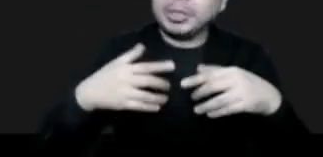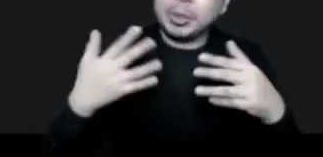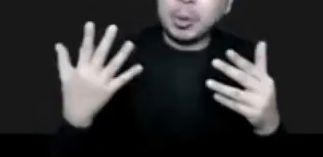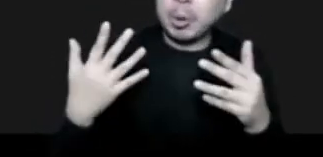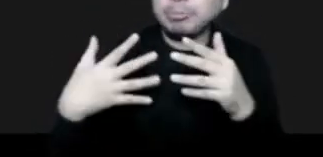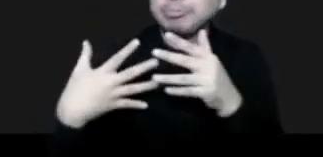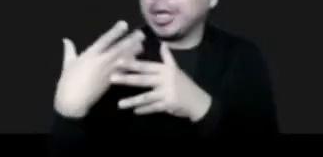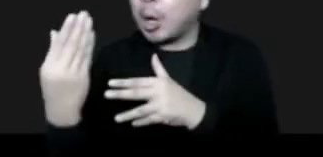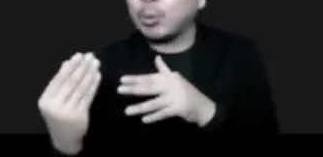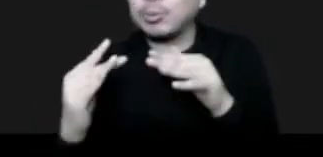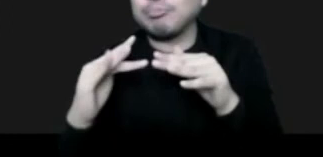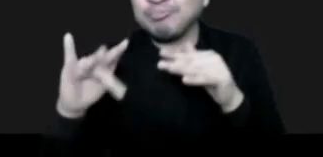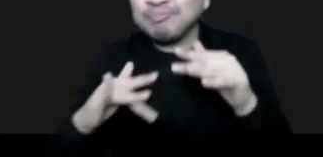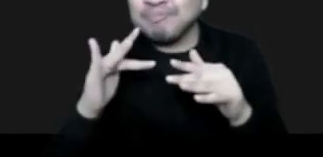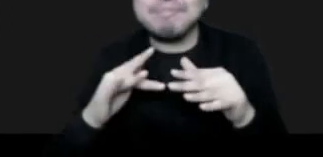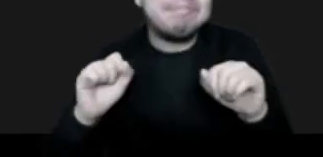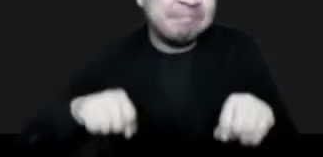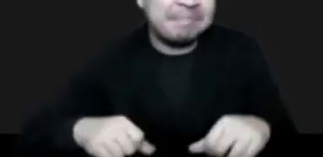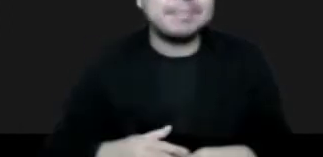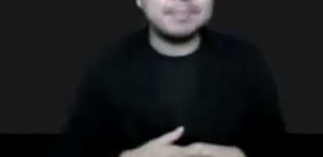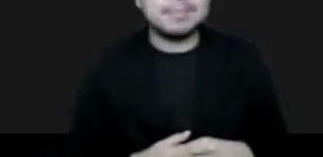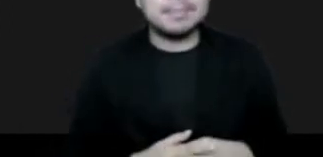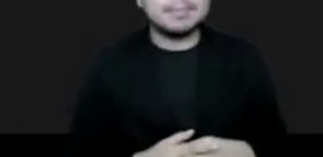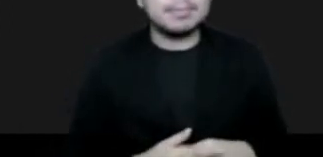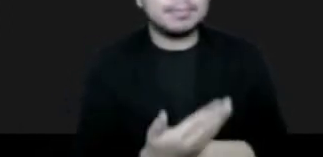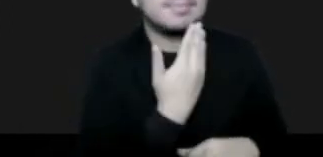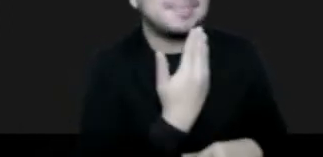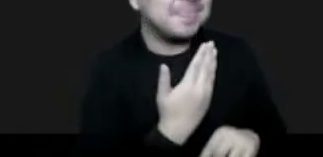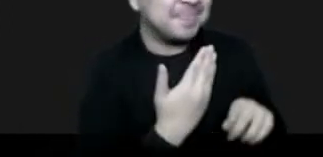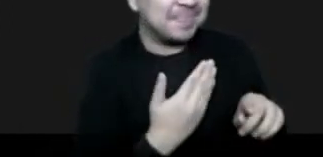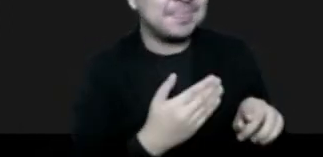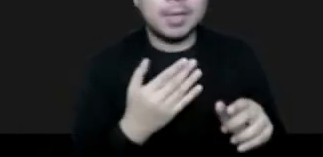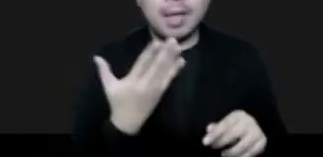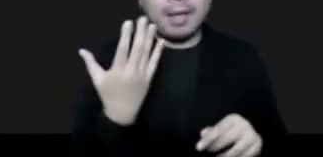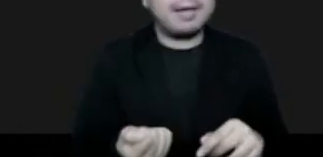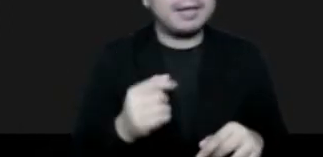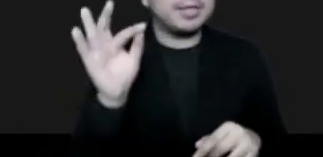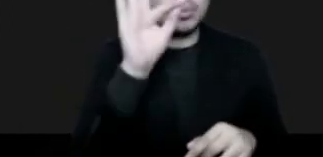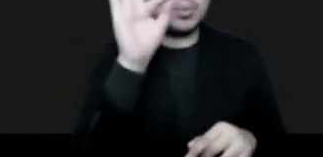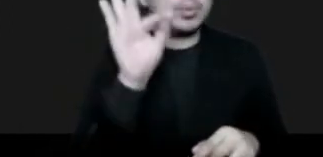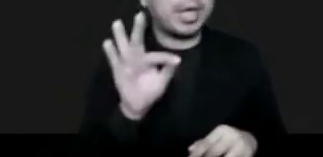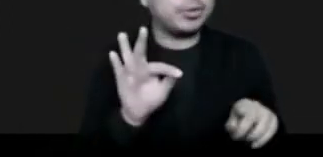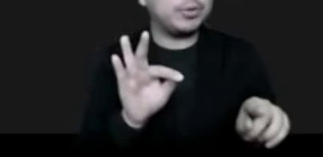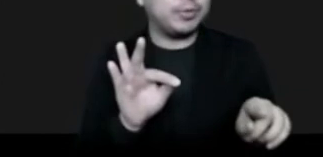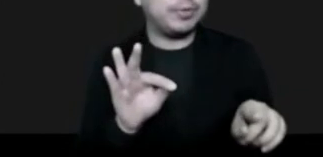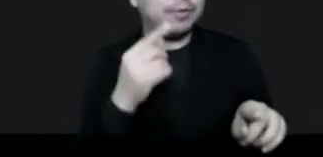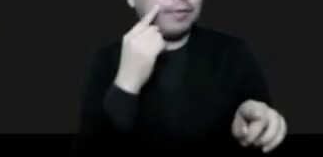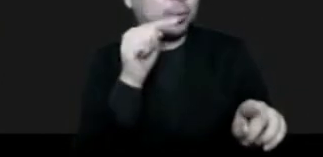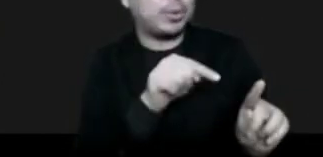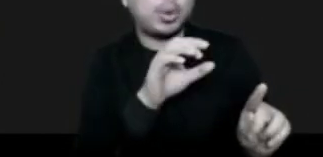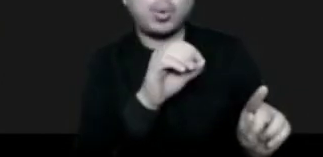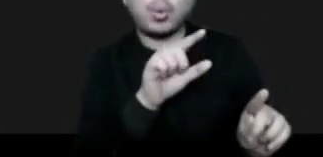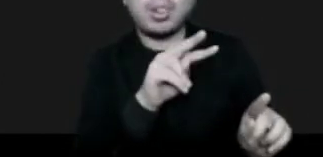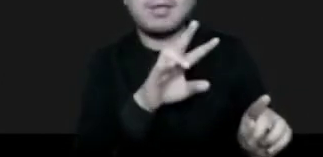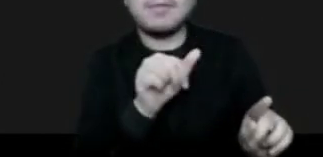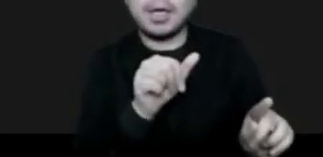Thank you, Ms. Ilham. That was very insightful. There is a question for Ms. Olivia. Knowing the experience of